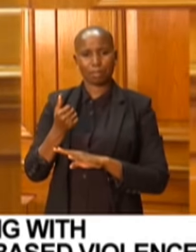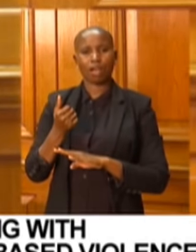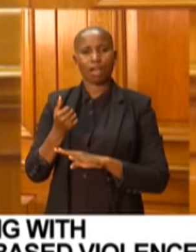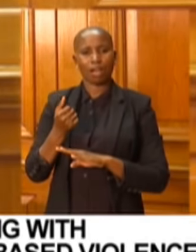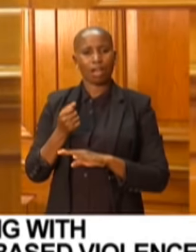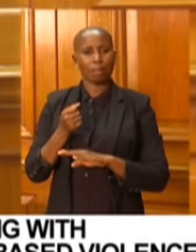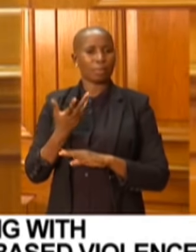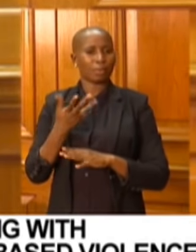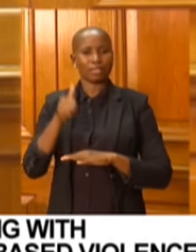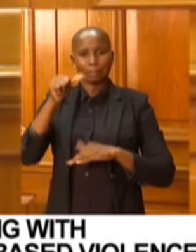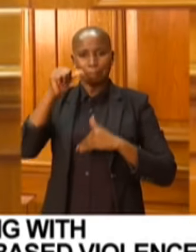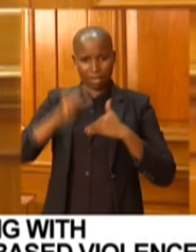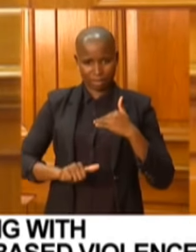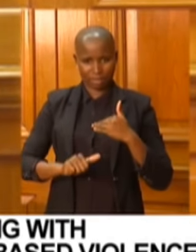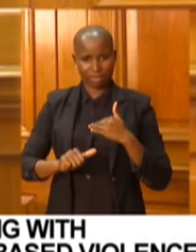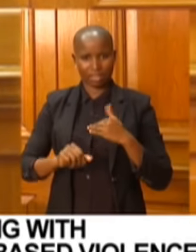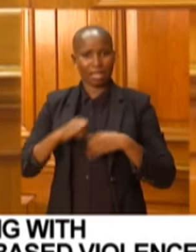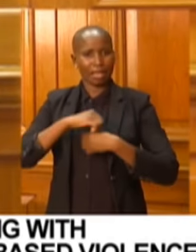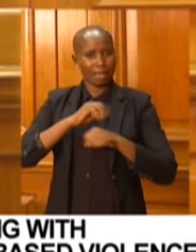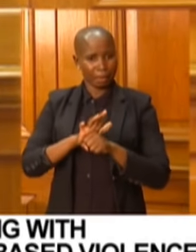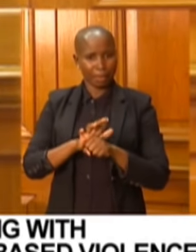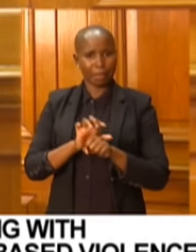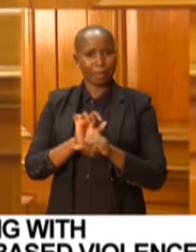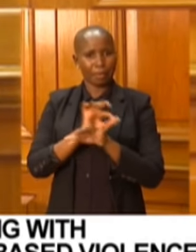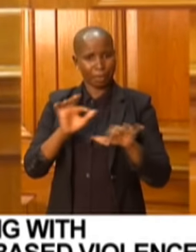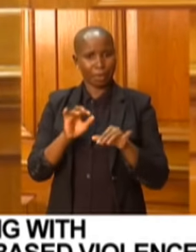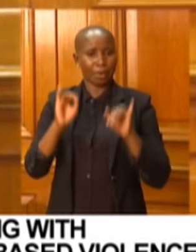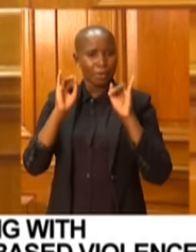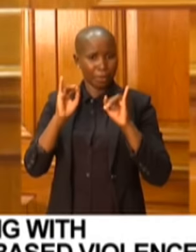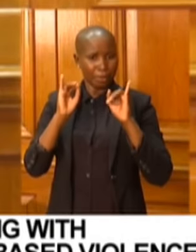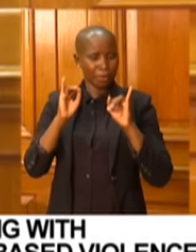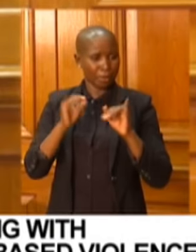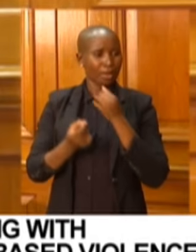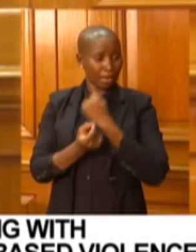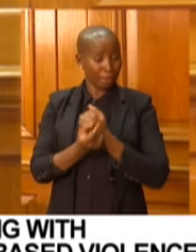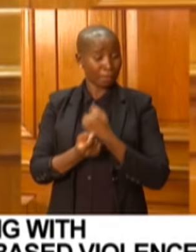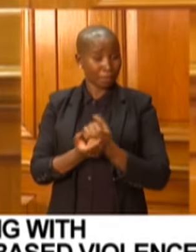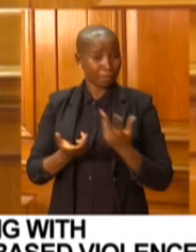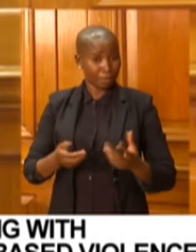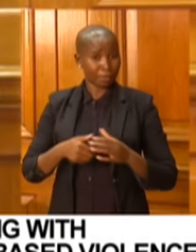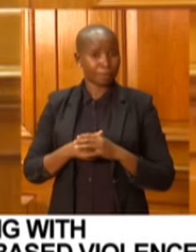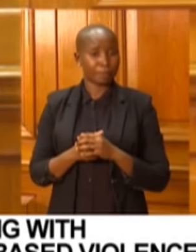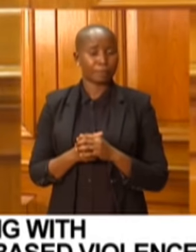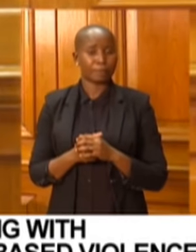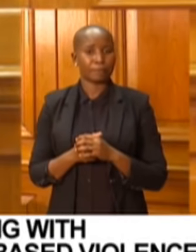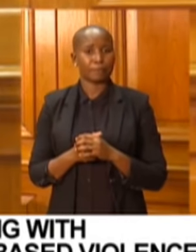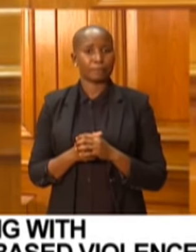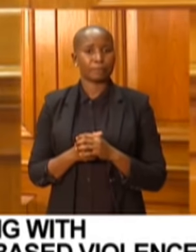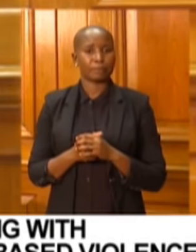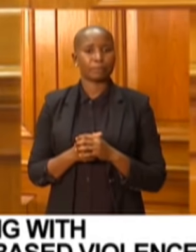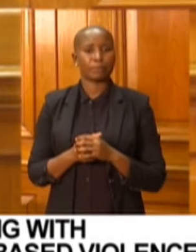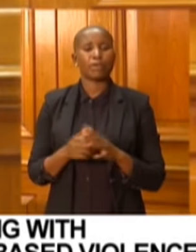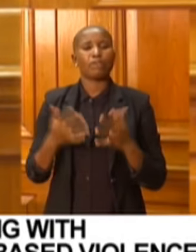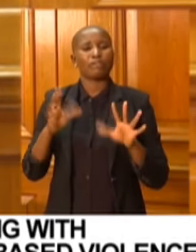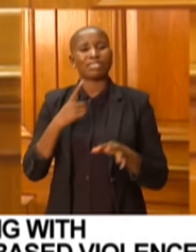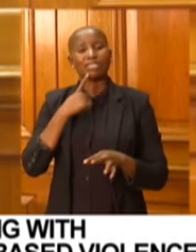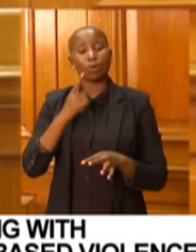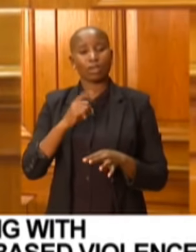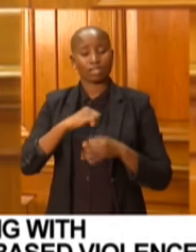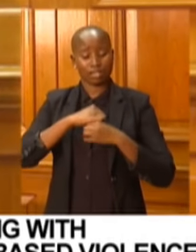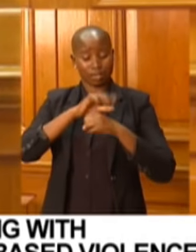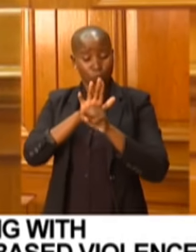that was sweeping across our nation. I said then that the coronavirus storm is